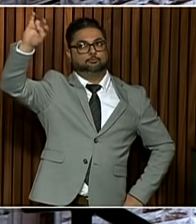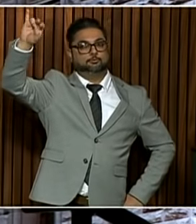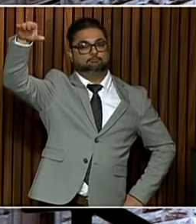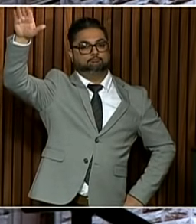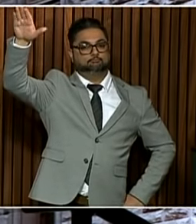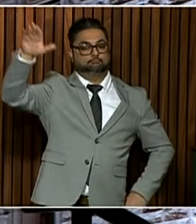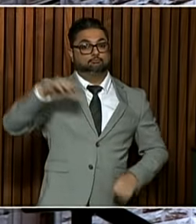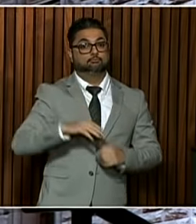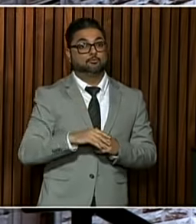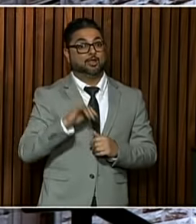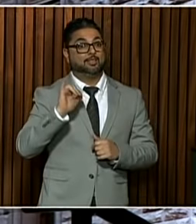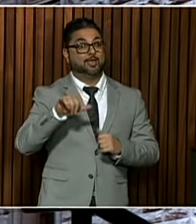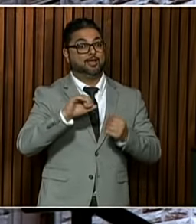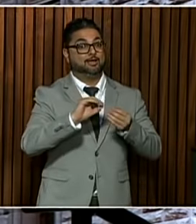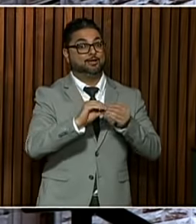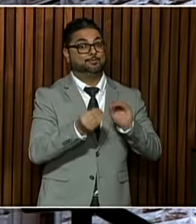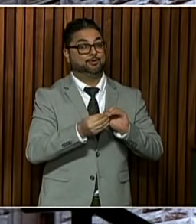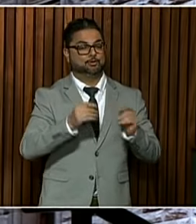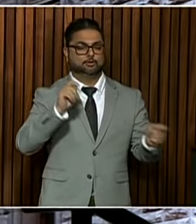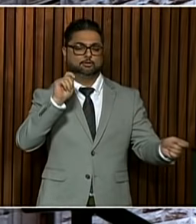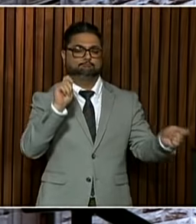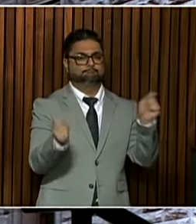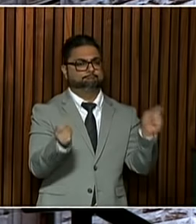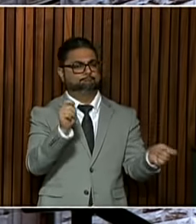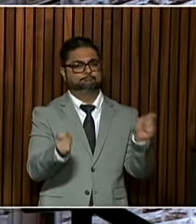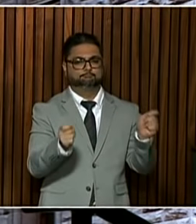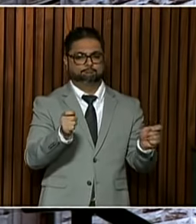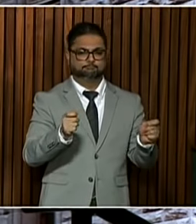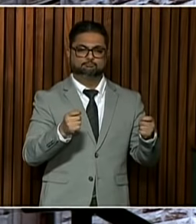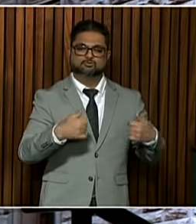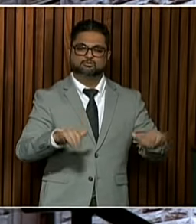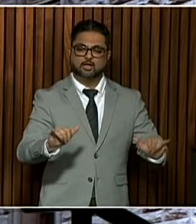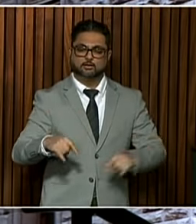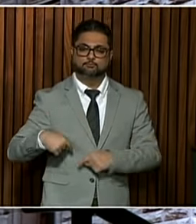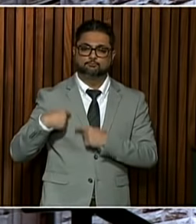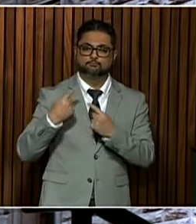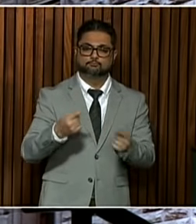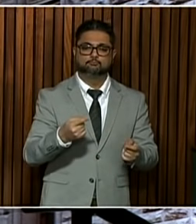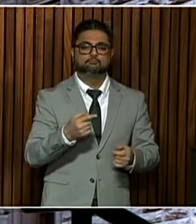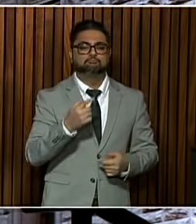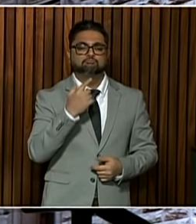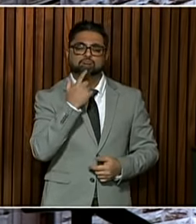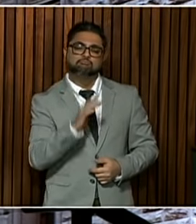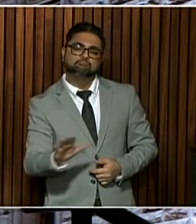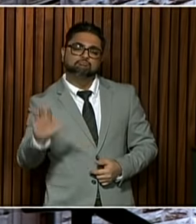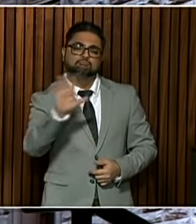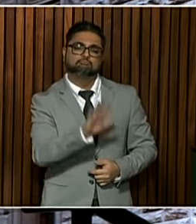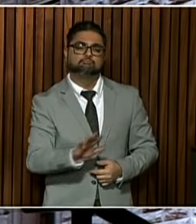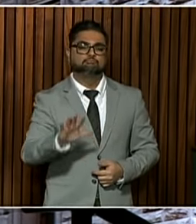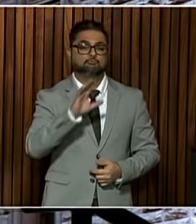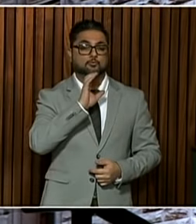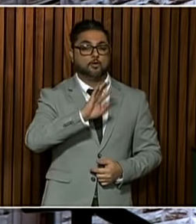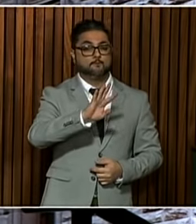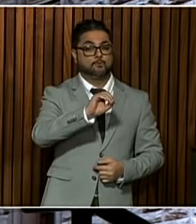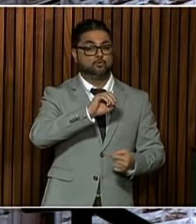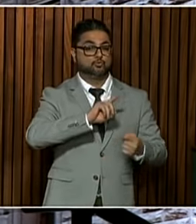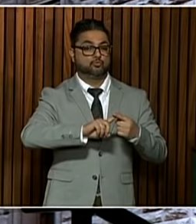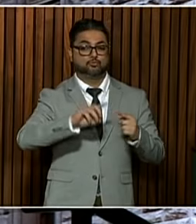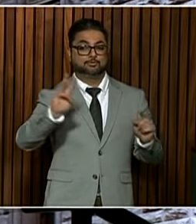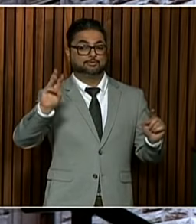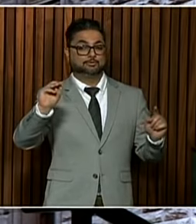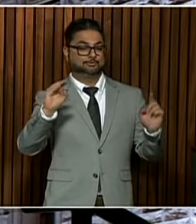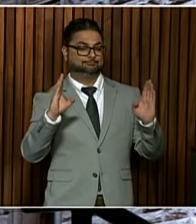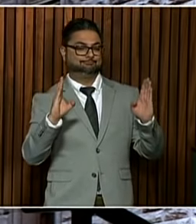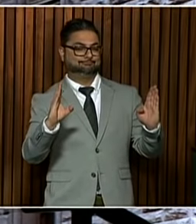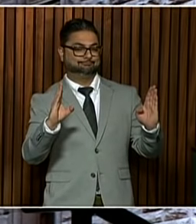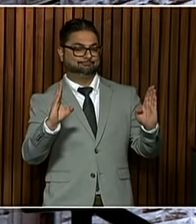there. So it's a ballpark that I would say, if you say the age group 40 to 60, 40 to